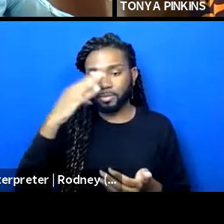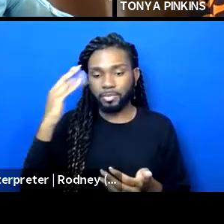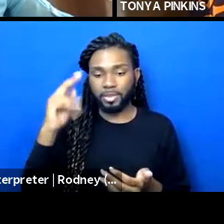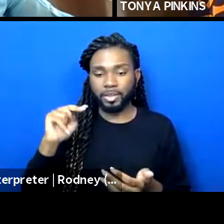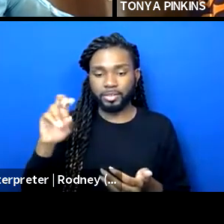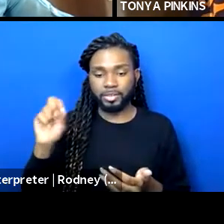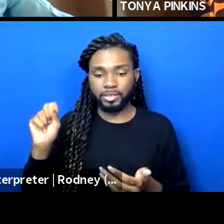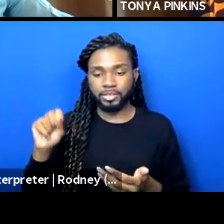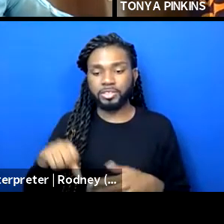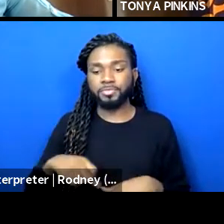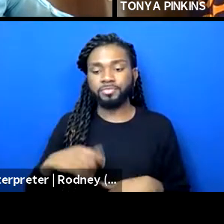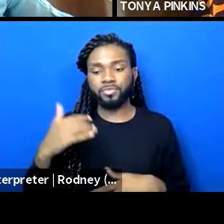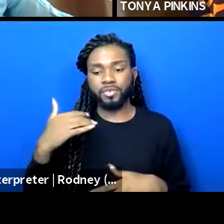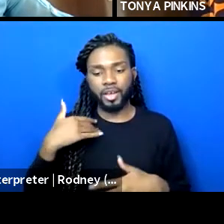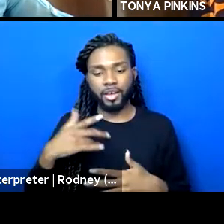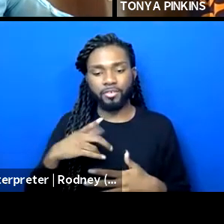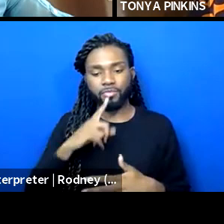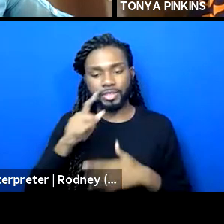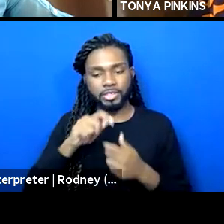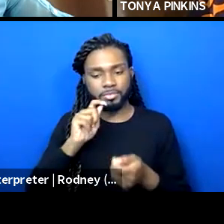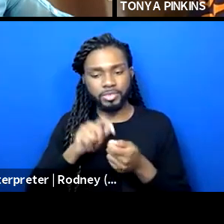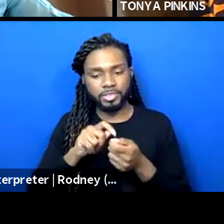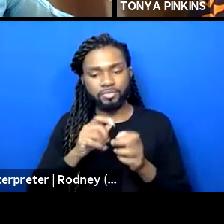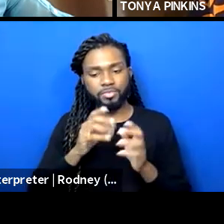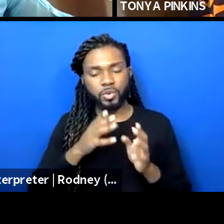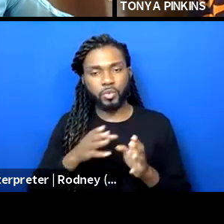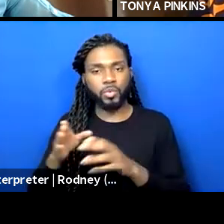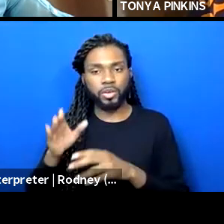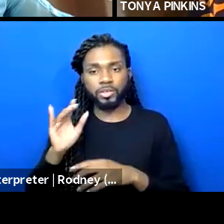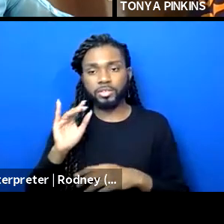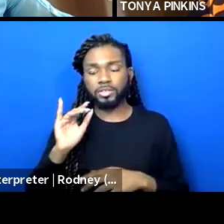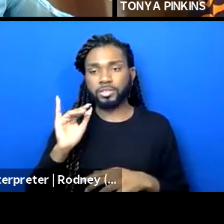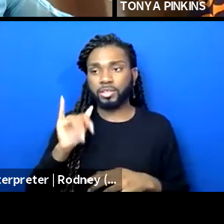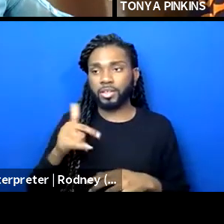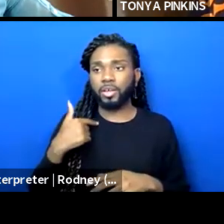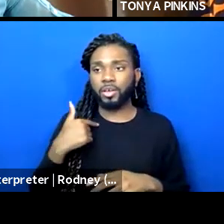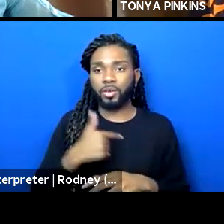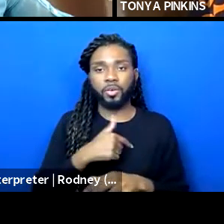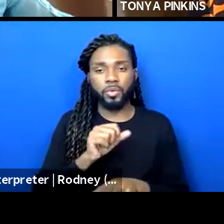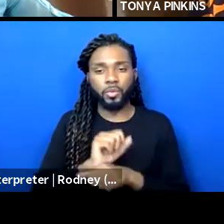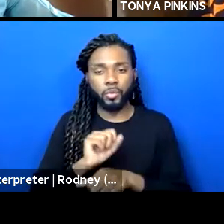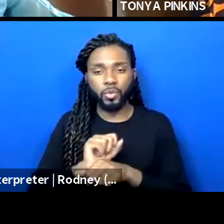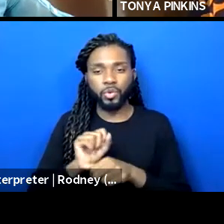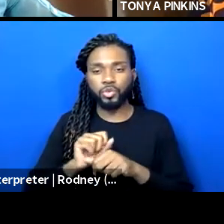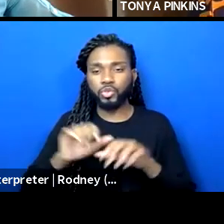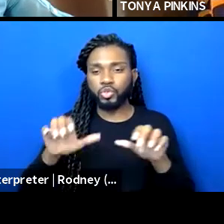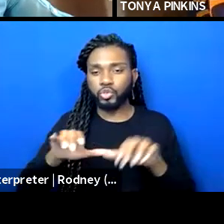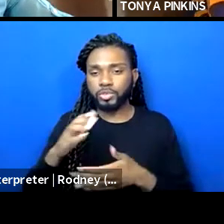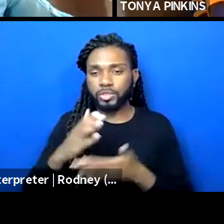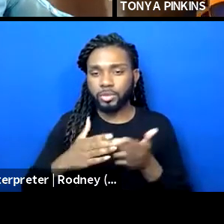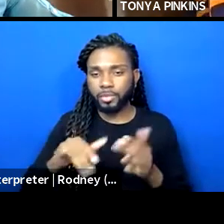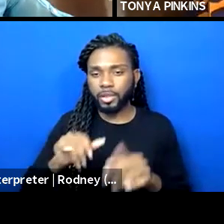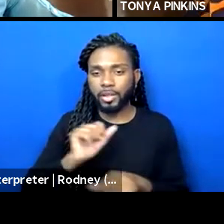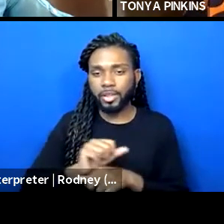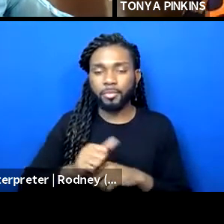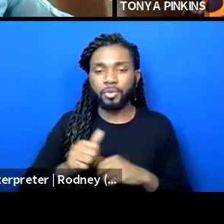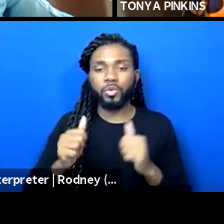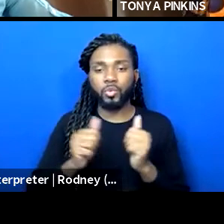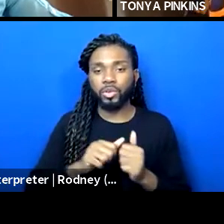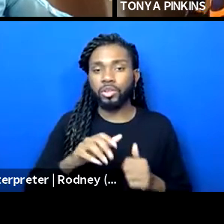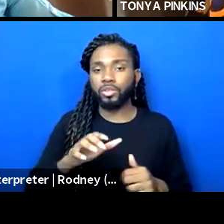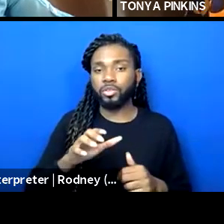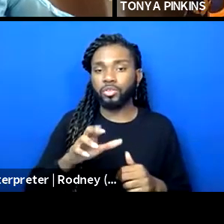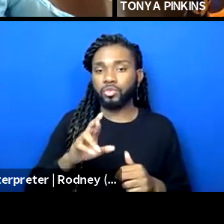very specific ways that we're working to do some of that labor through the Craft Institute and